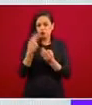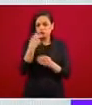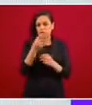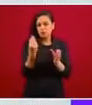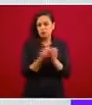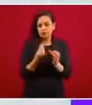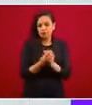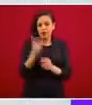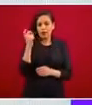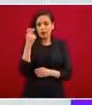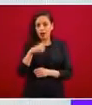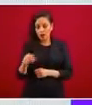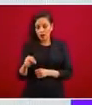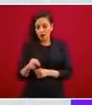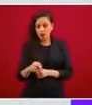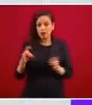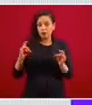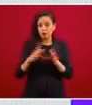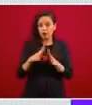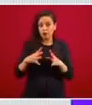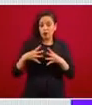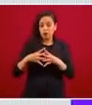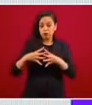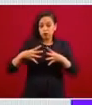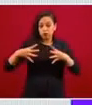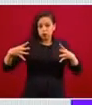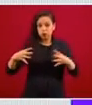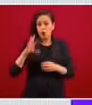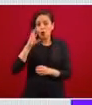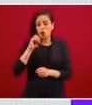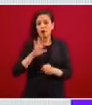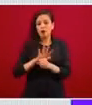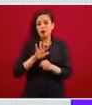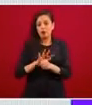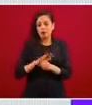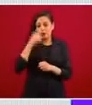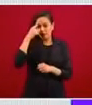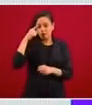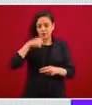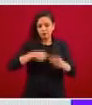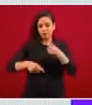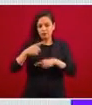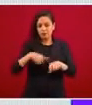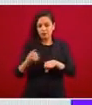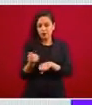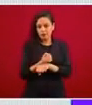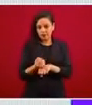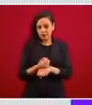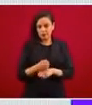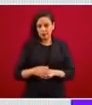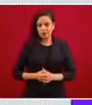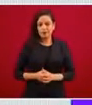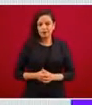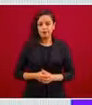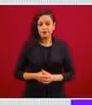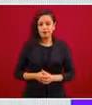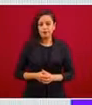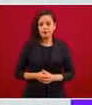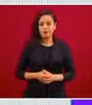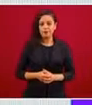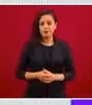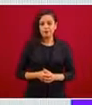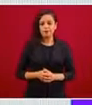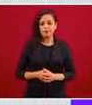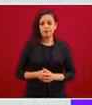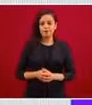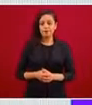and is usually a combination of different types of damage: damage by inflammation, damage by obstruction. So